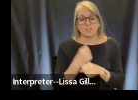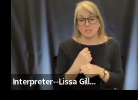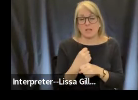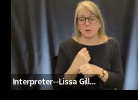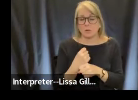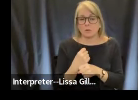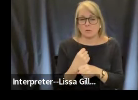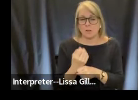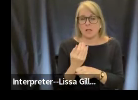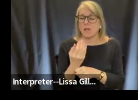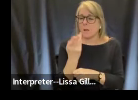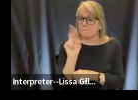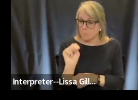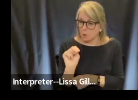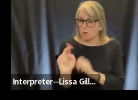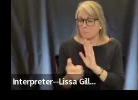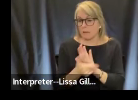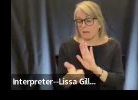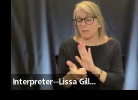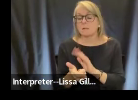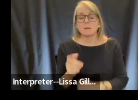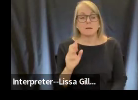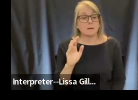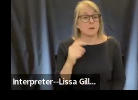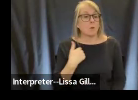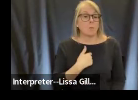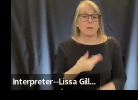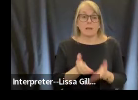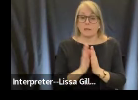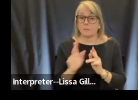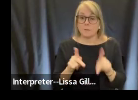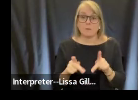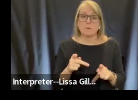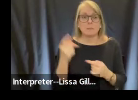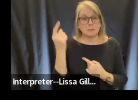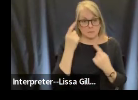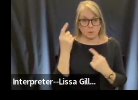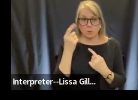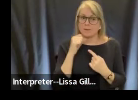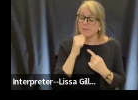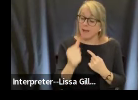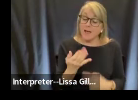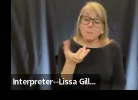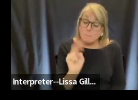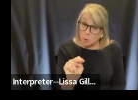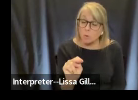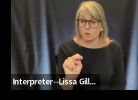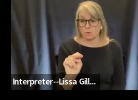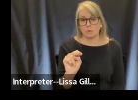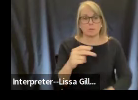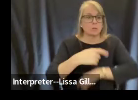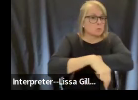bans. In these instances, we're asking individuals to consider not burning